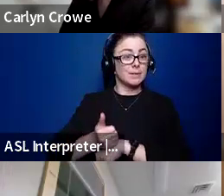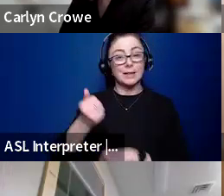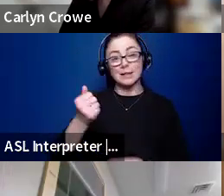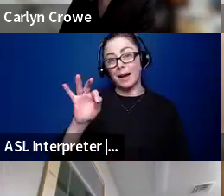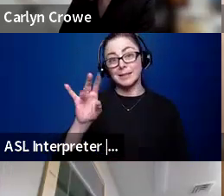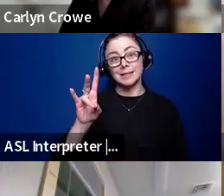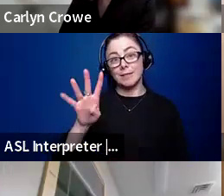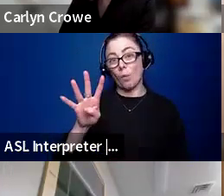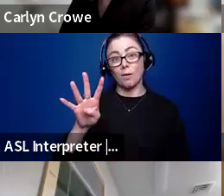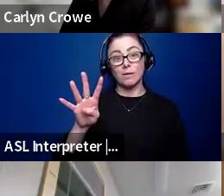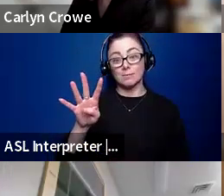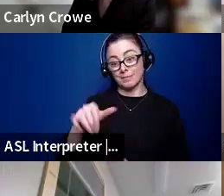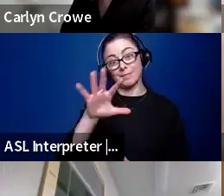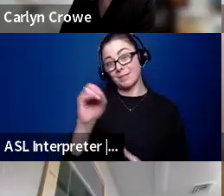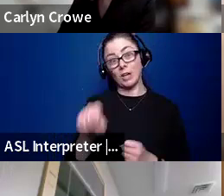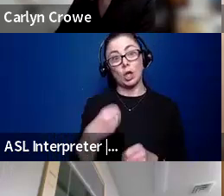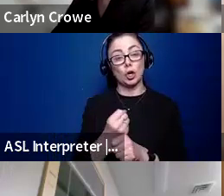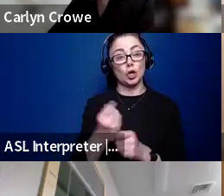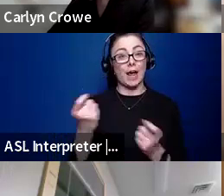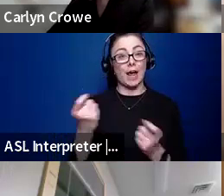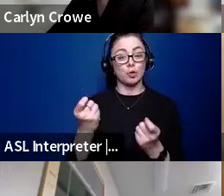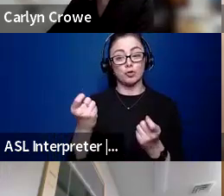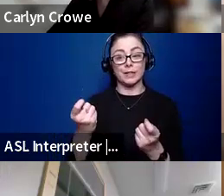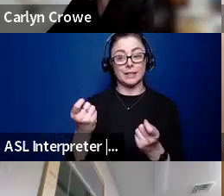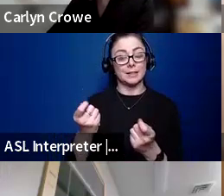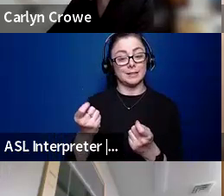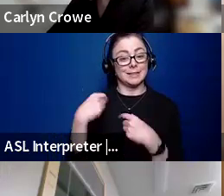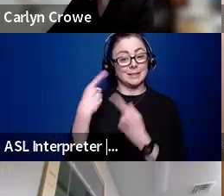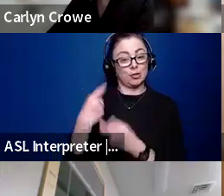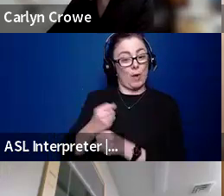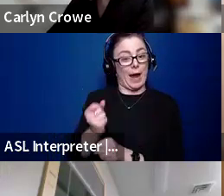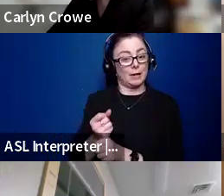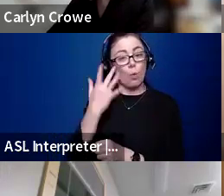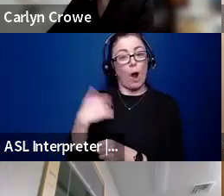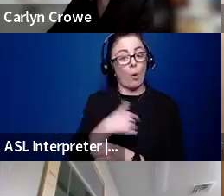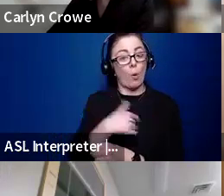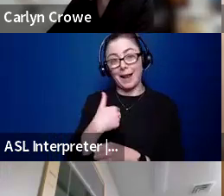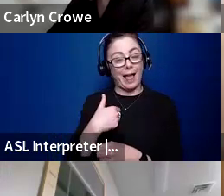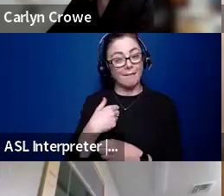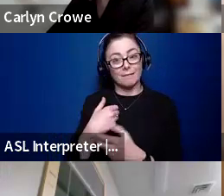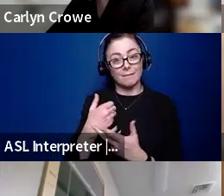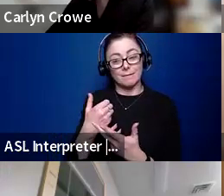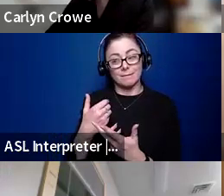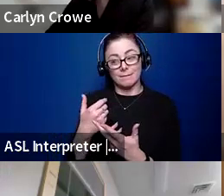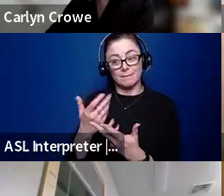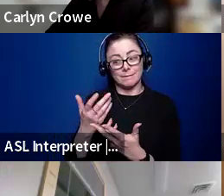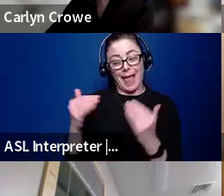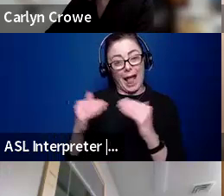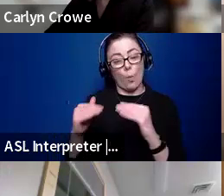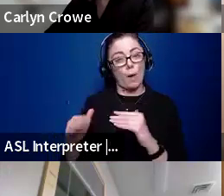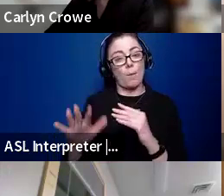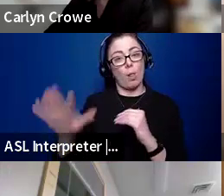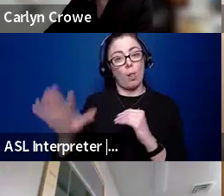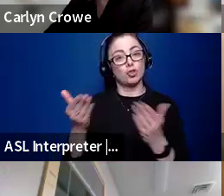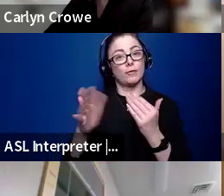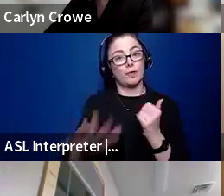anniversary, because exactly why it was created, because we didn't have equitable services across the state. Some cities have better